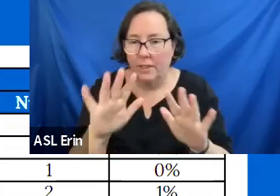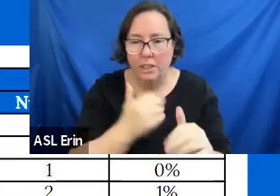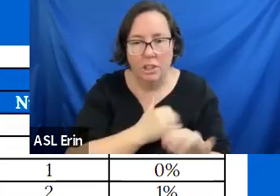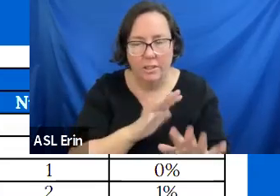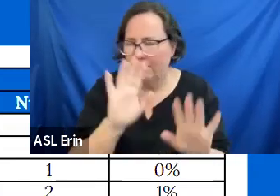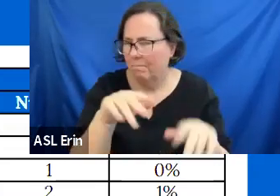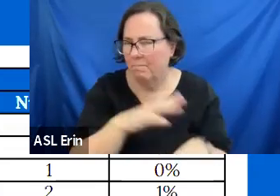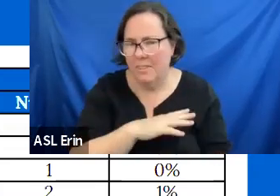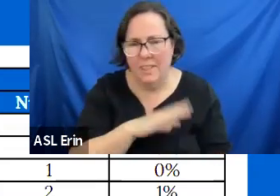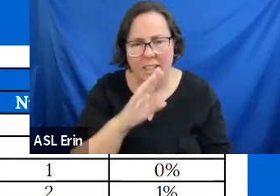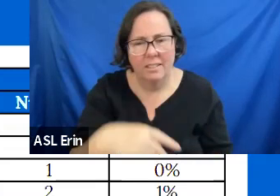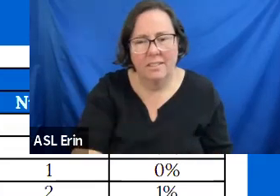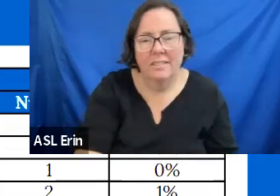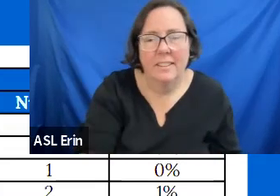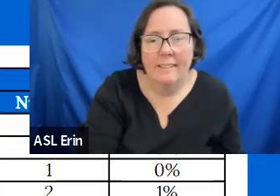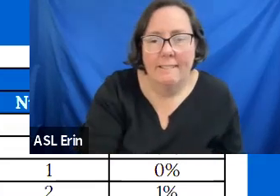worries.